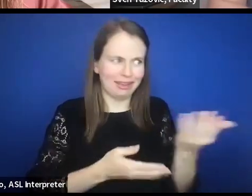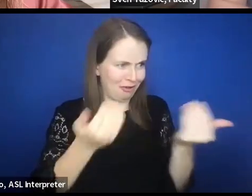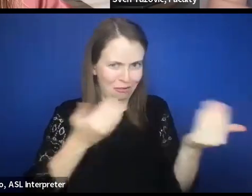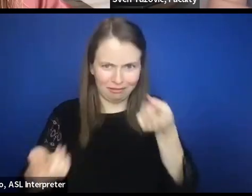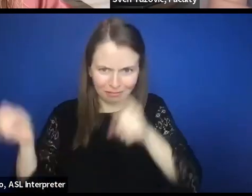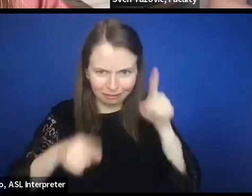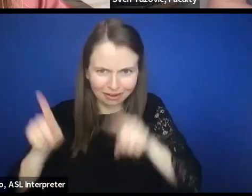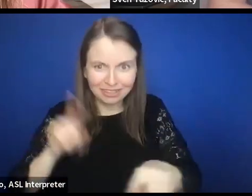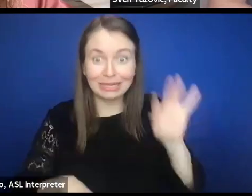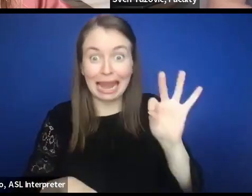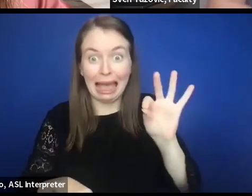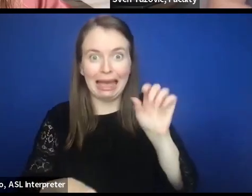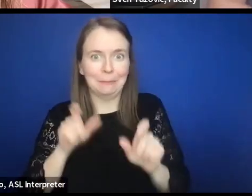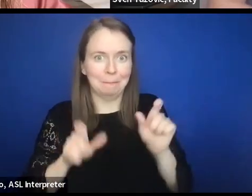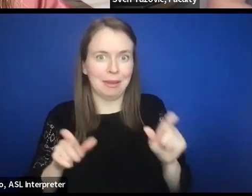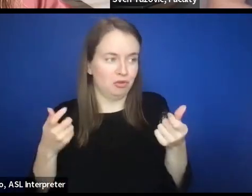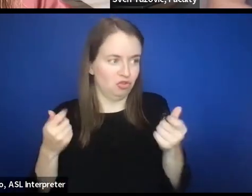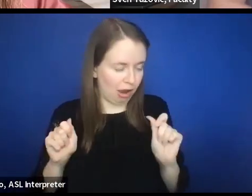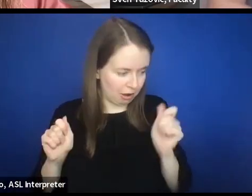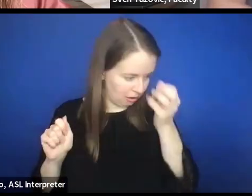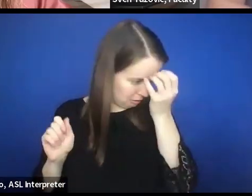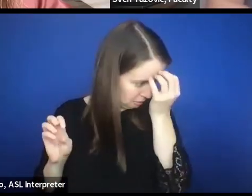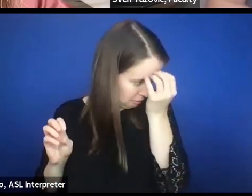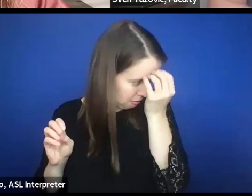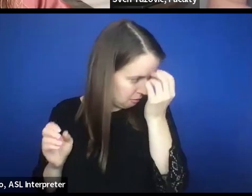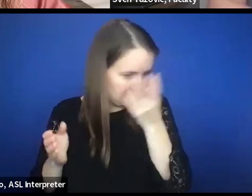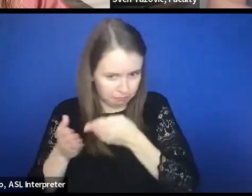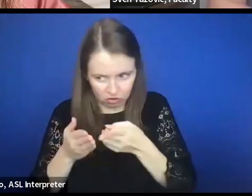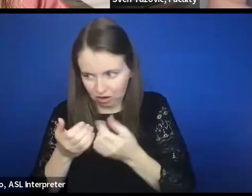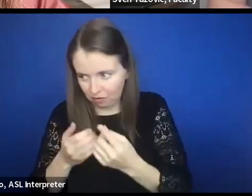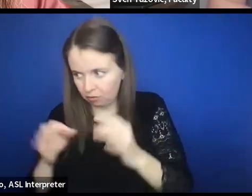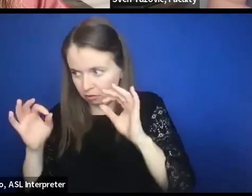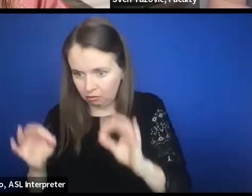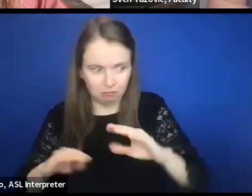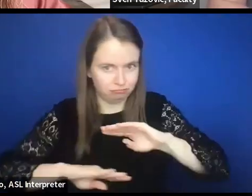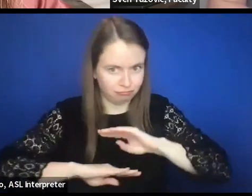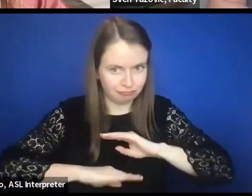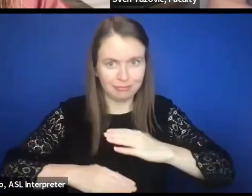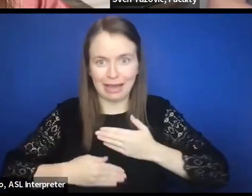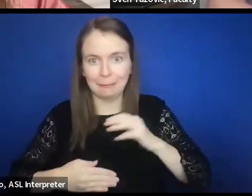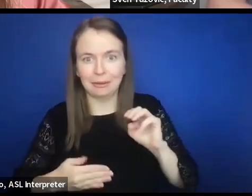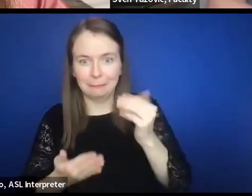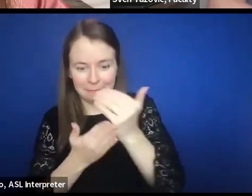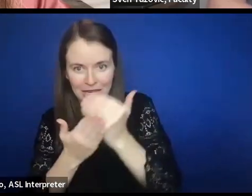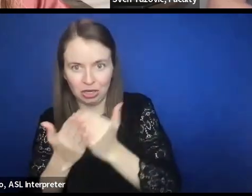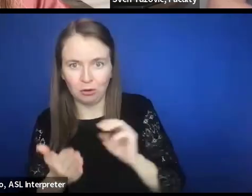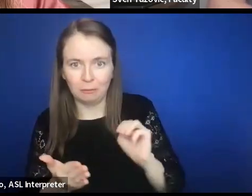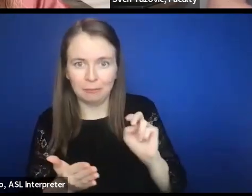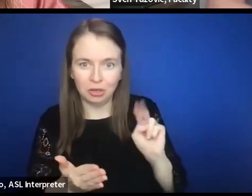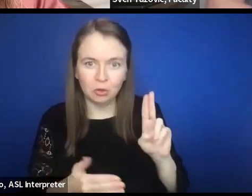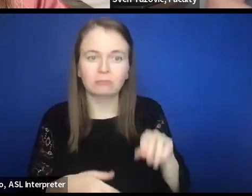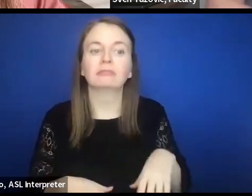like 9 people, trying to, of course, make sure that everybody is happy with the menu. And then,